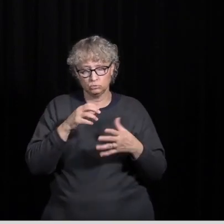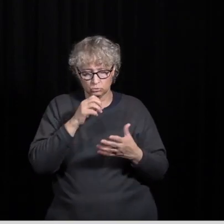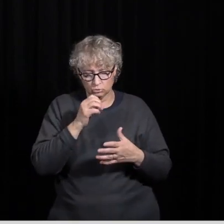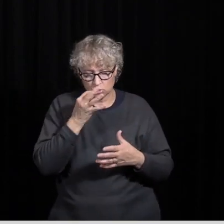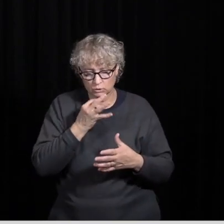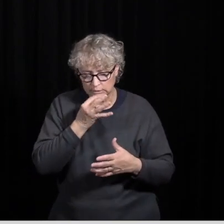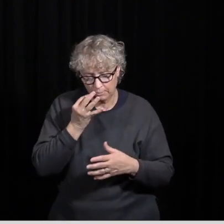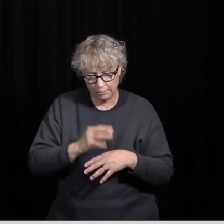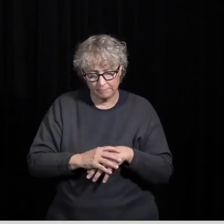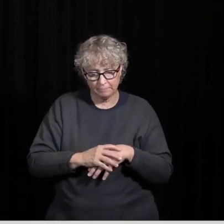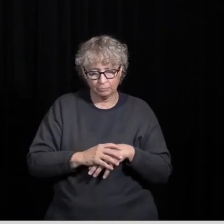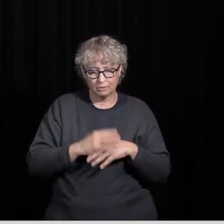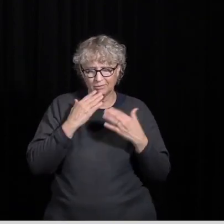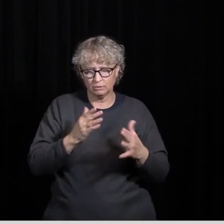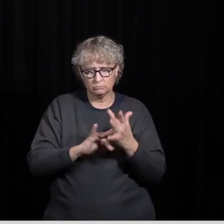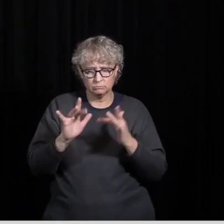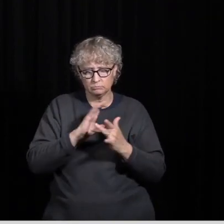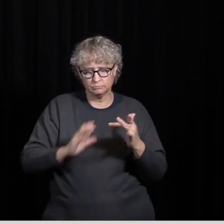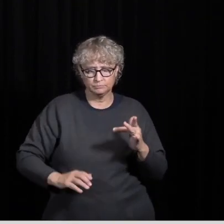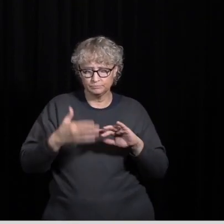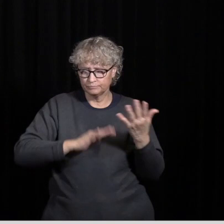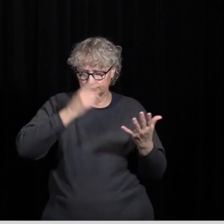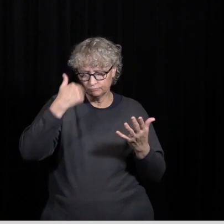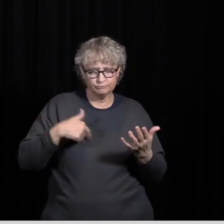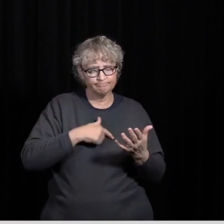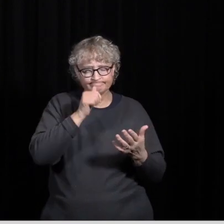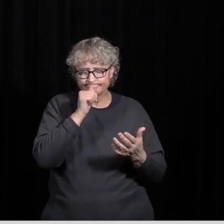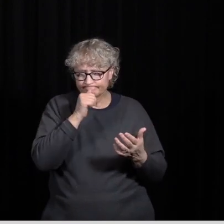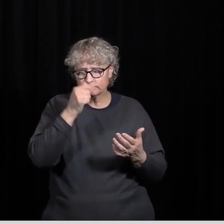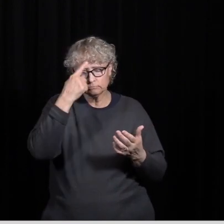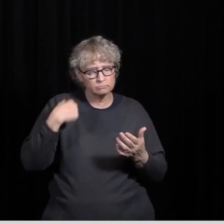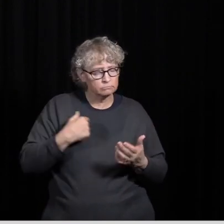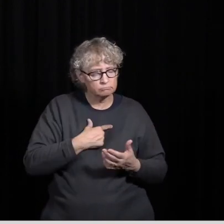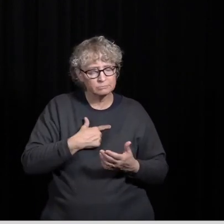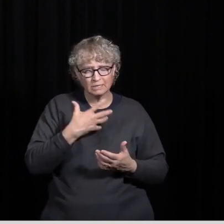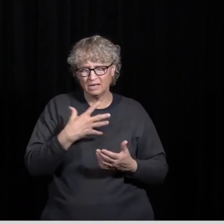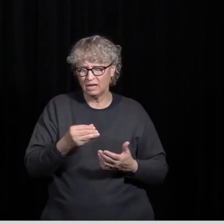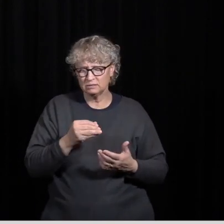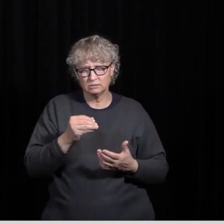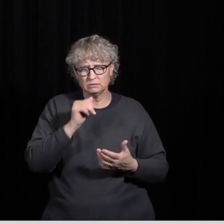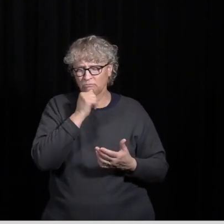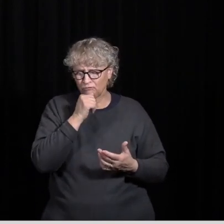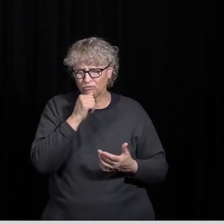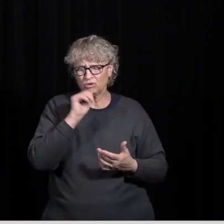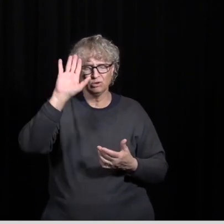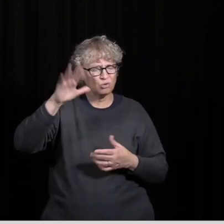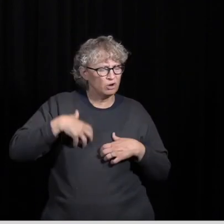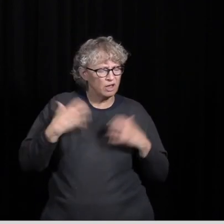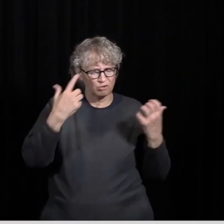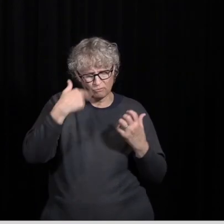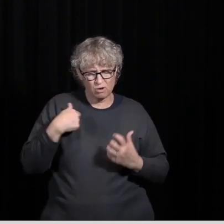Christ died for us. Thank you that he suffered for us. Thank you that he endured your wrath for us so that we wouldn't have